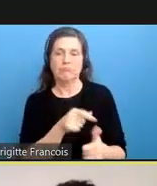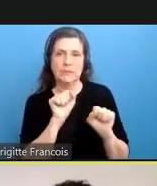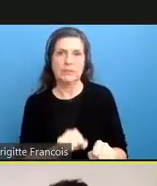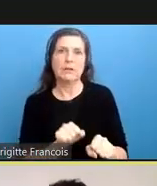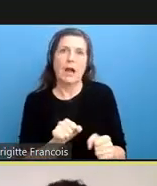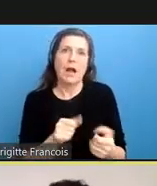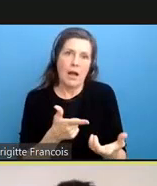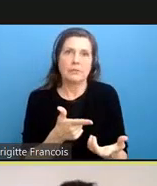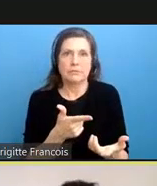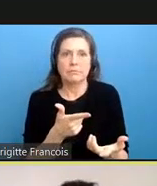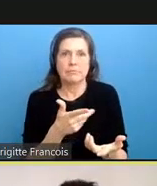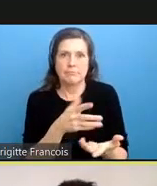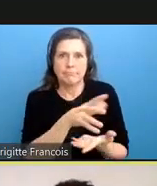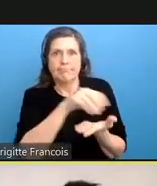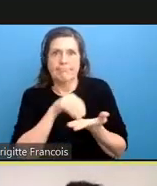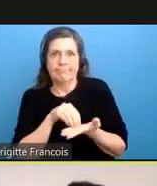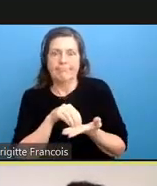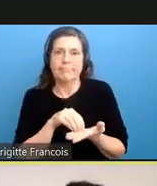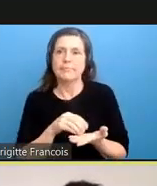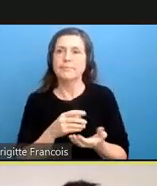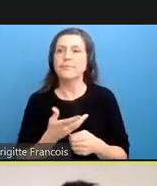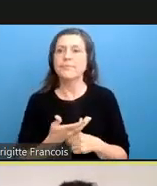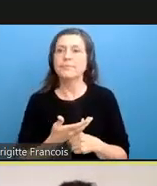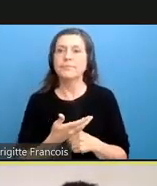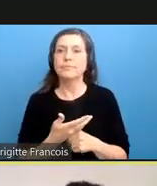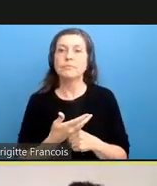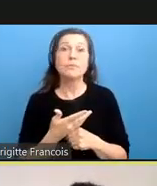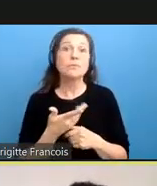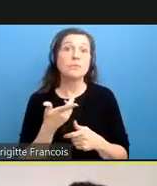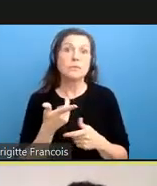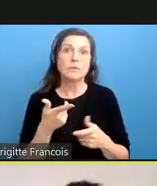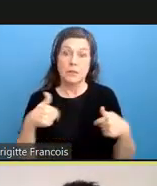resources. And the example was given of even resources in this